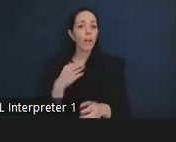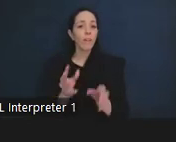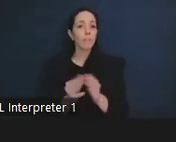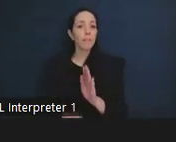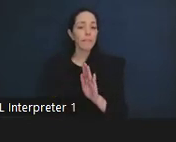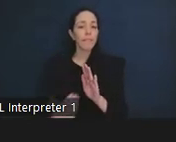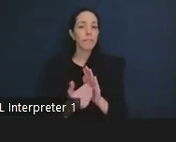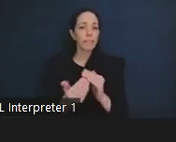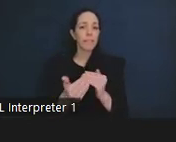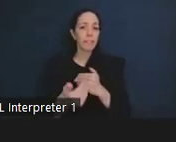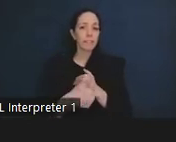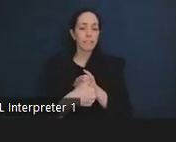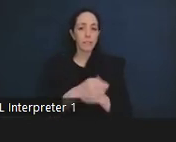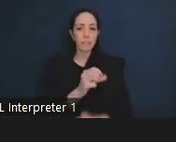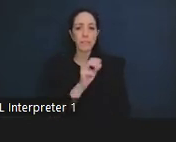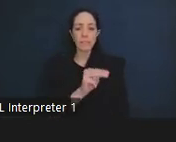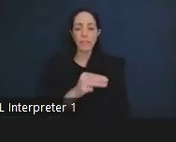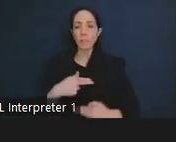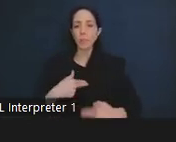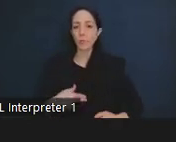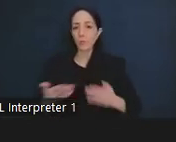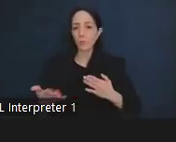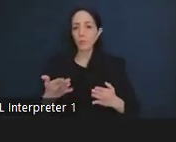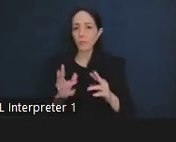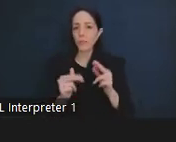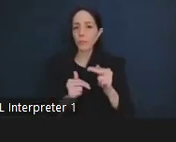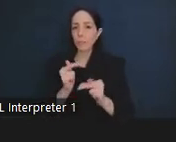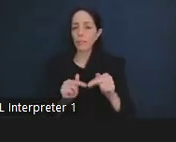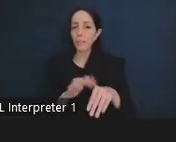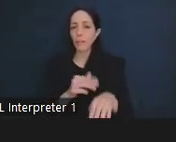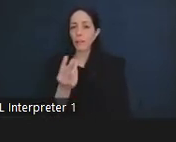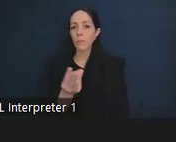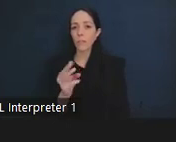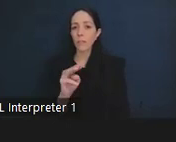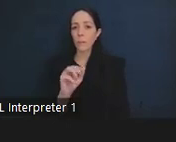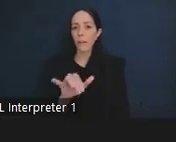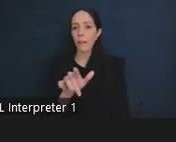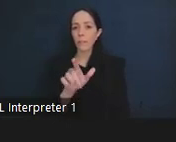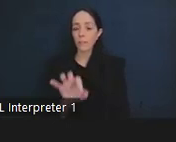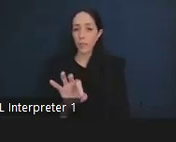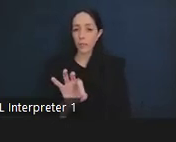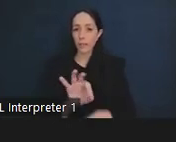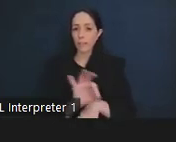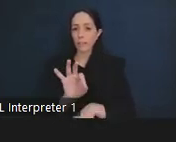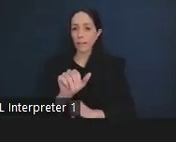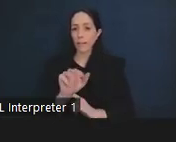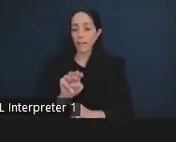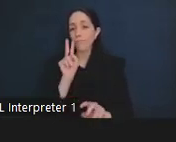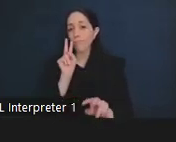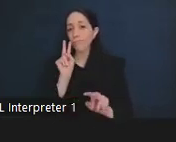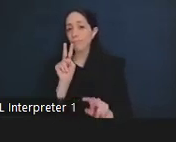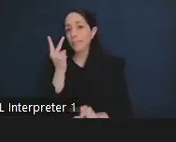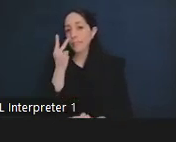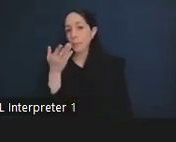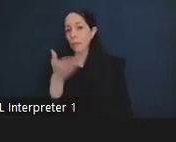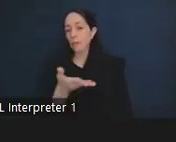in Salem at the Human Services Building on Wednesday, May 29th at 9 a.m. So I look forward to seeing you